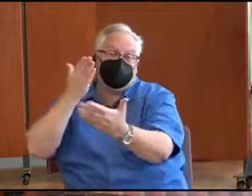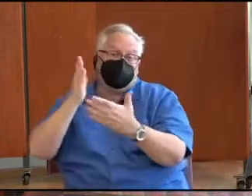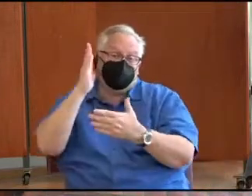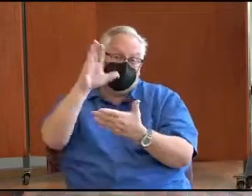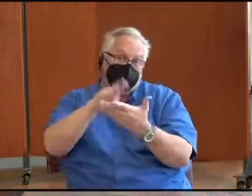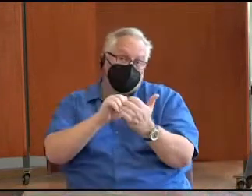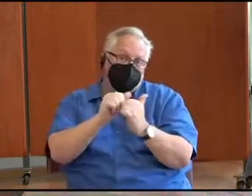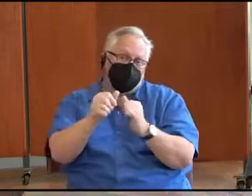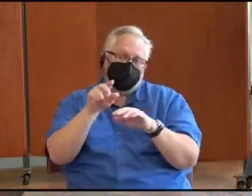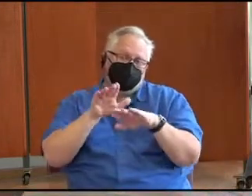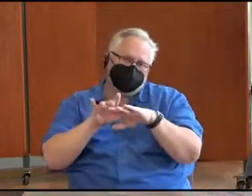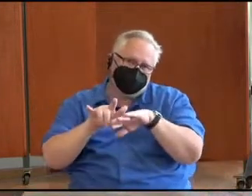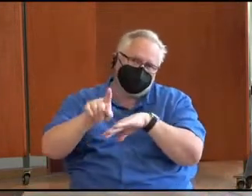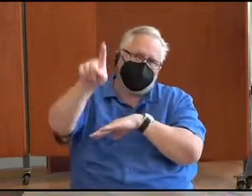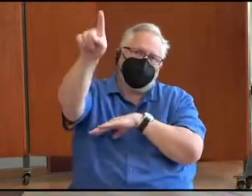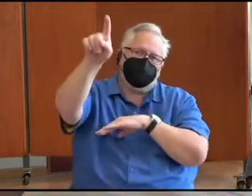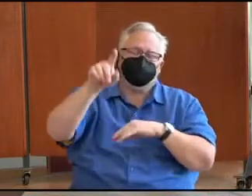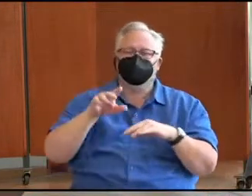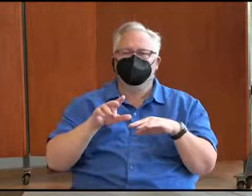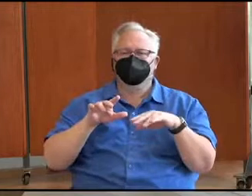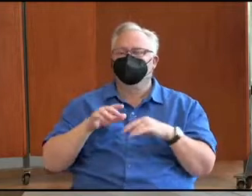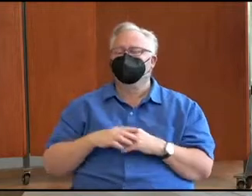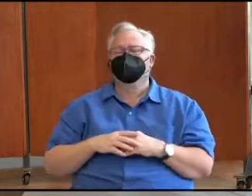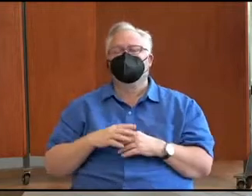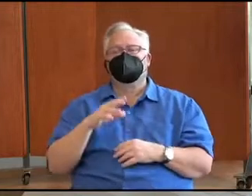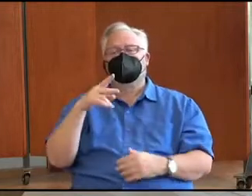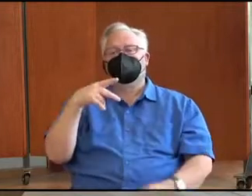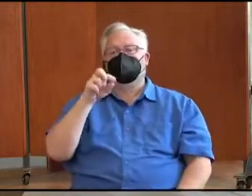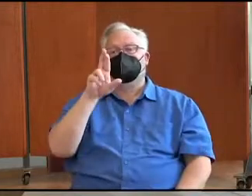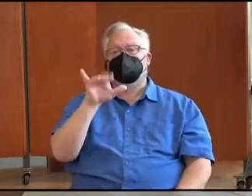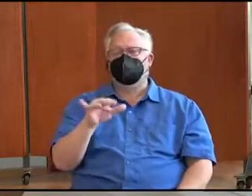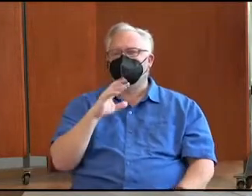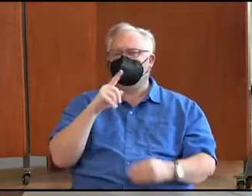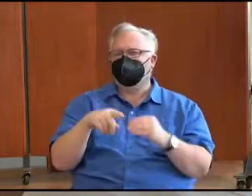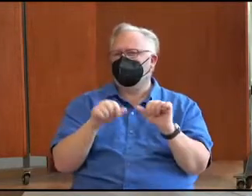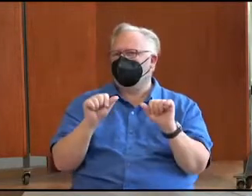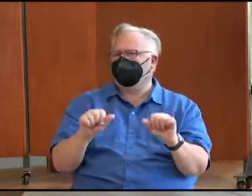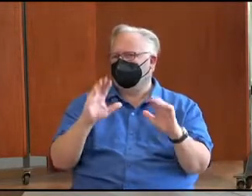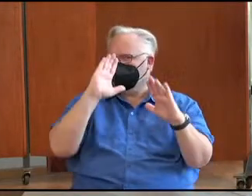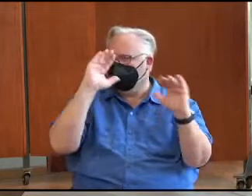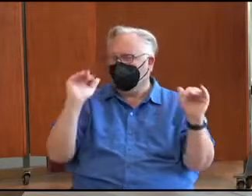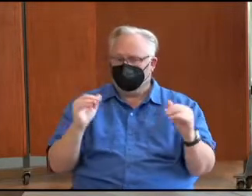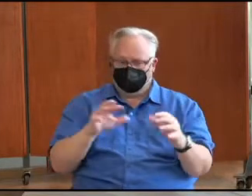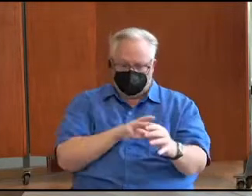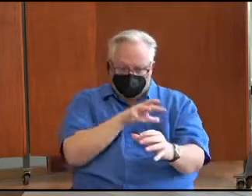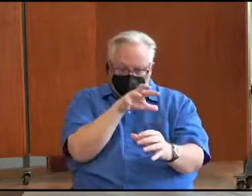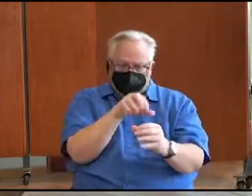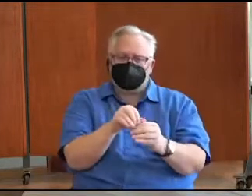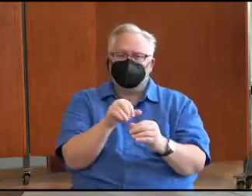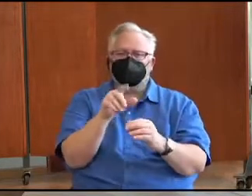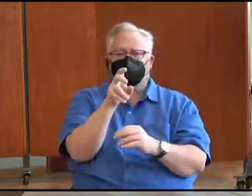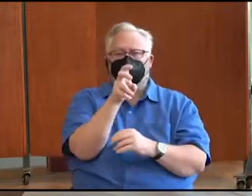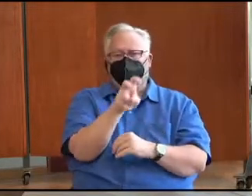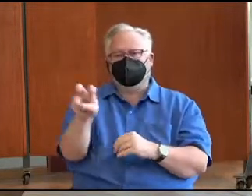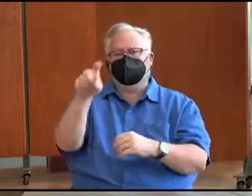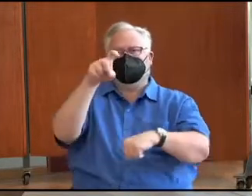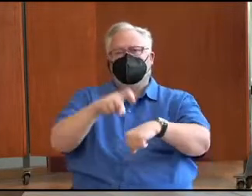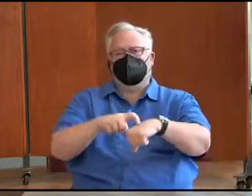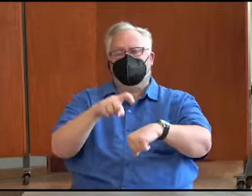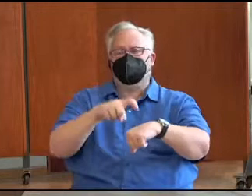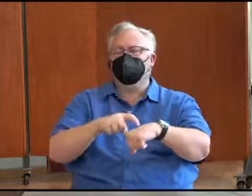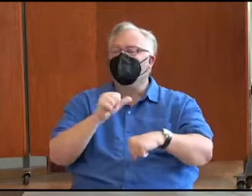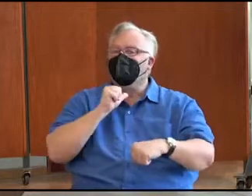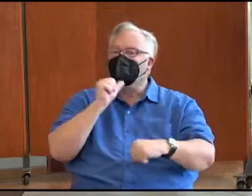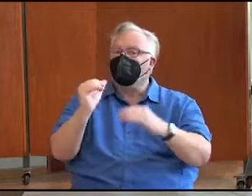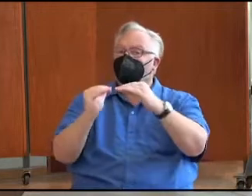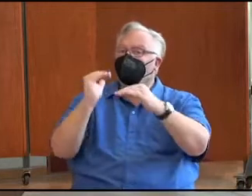Perry is speaking to the possibility and the hope that is present in embracing these times and not trying to move too quickly to what we think